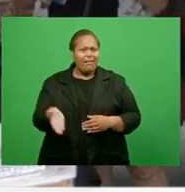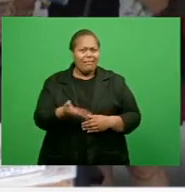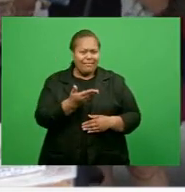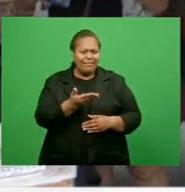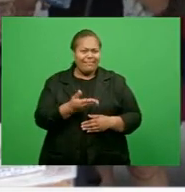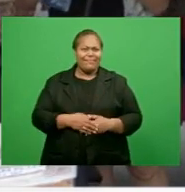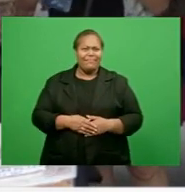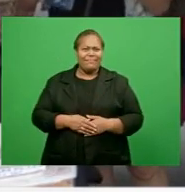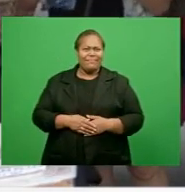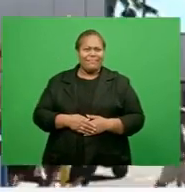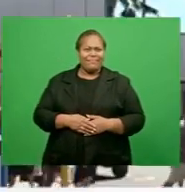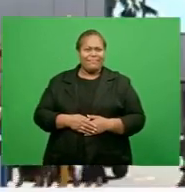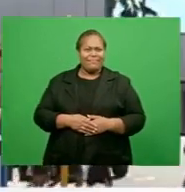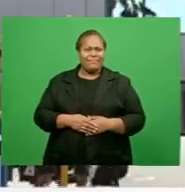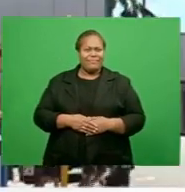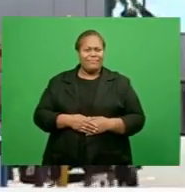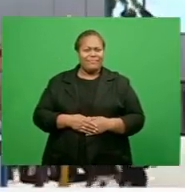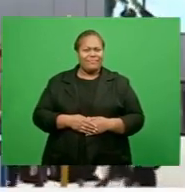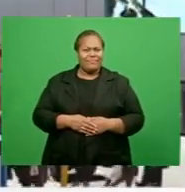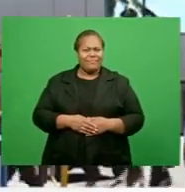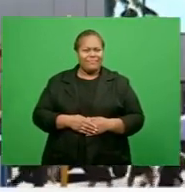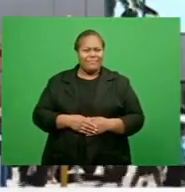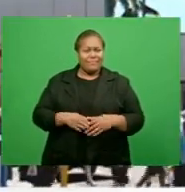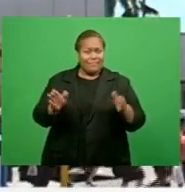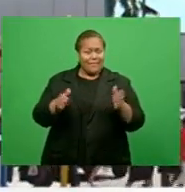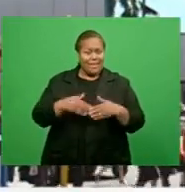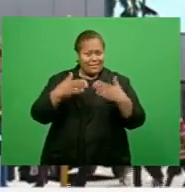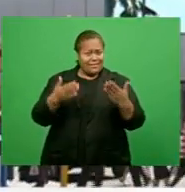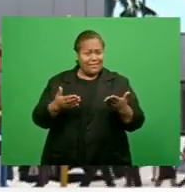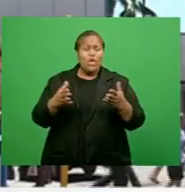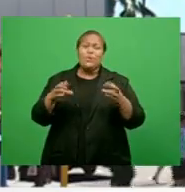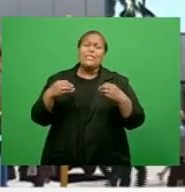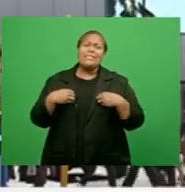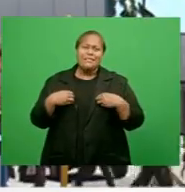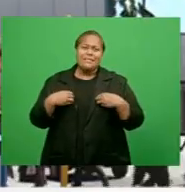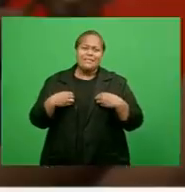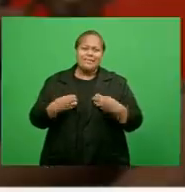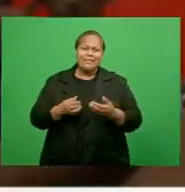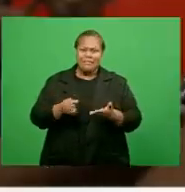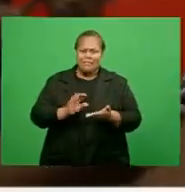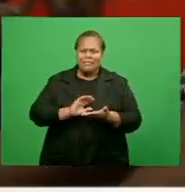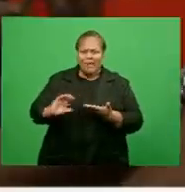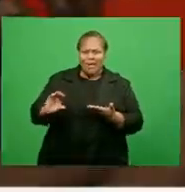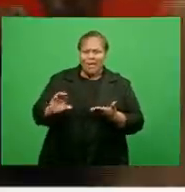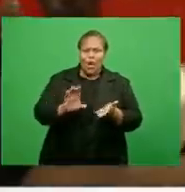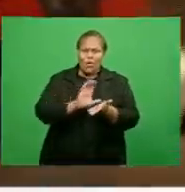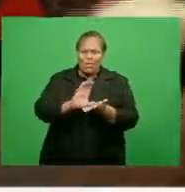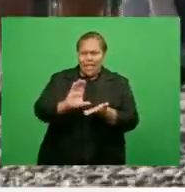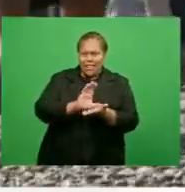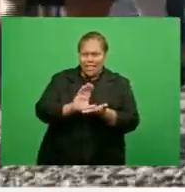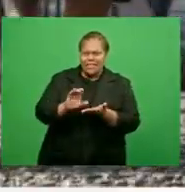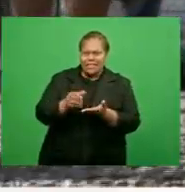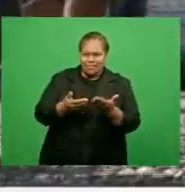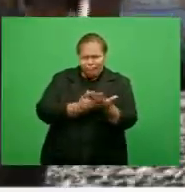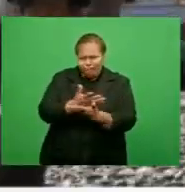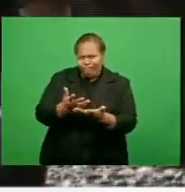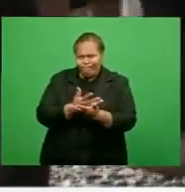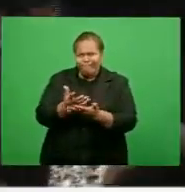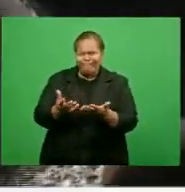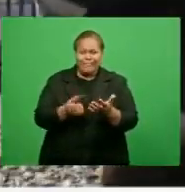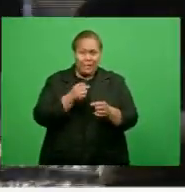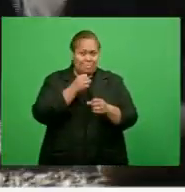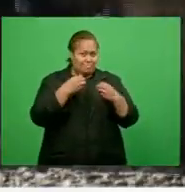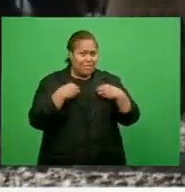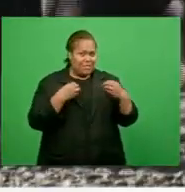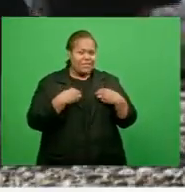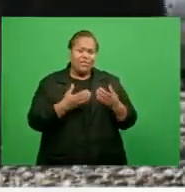my barbecue stall. Mohammed Hussain also received funding for his consultancy firm and intends to employ those who have been